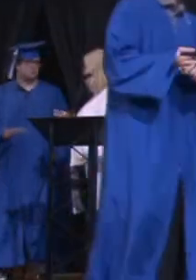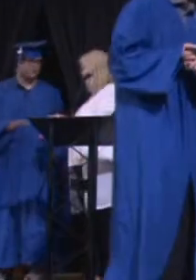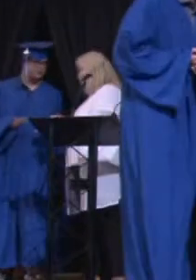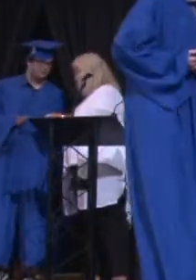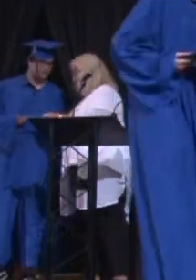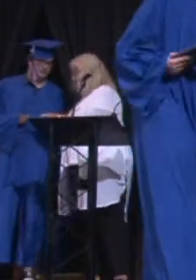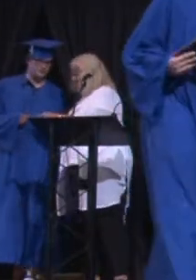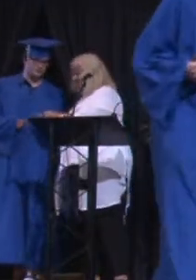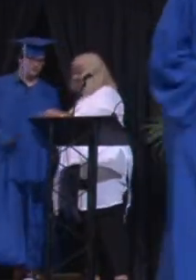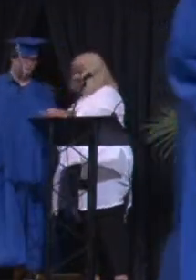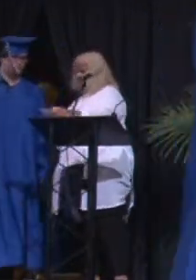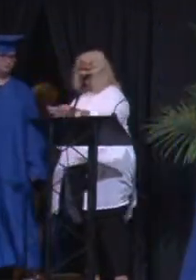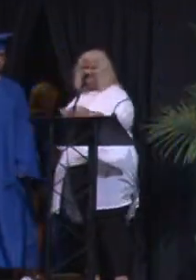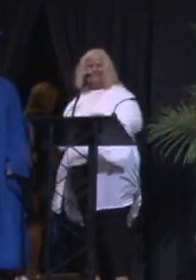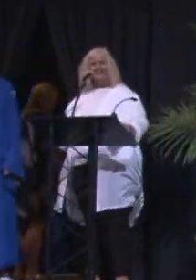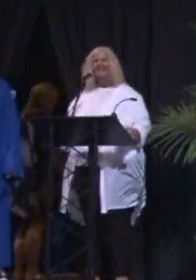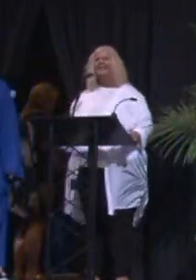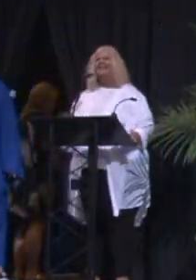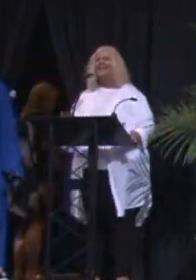Caden Swan.